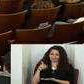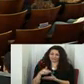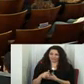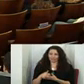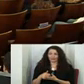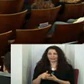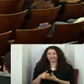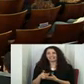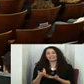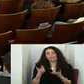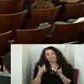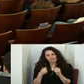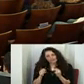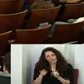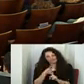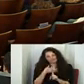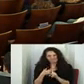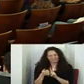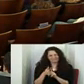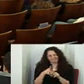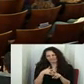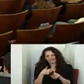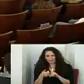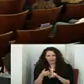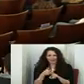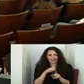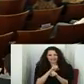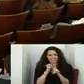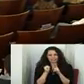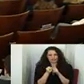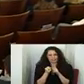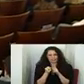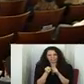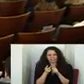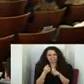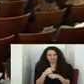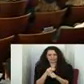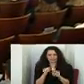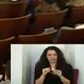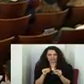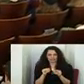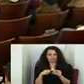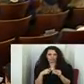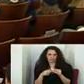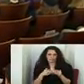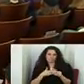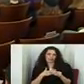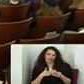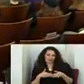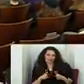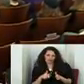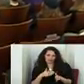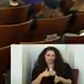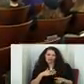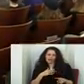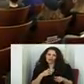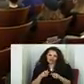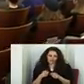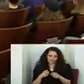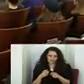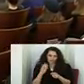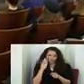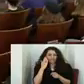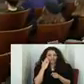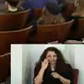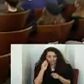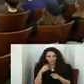But when you try to manipulate those situations to make it all about my way, my control. Now, I know that you know, as some of